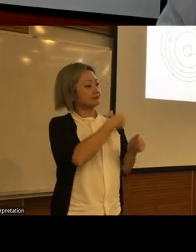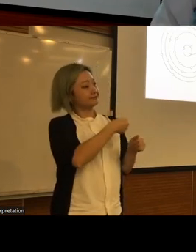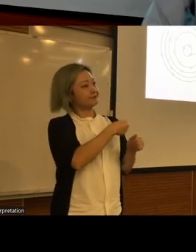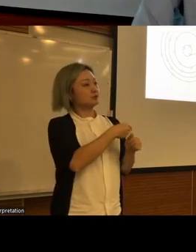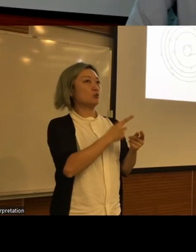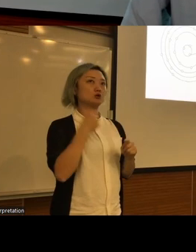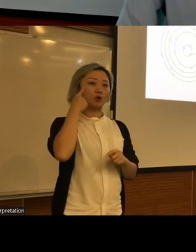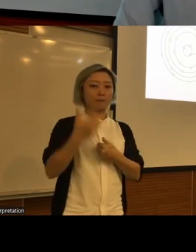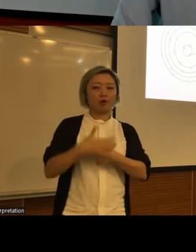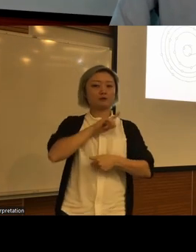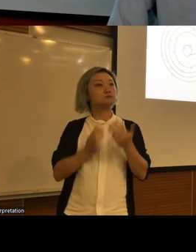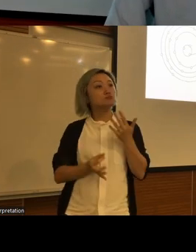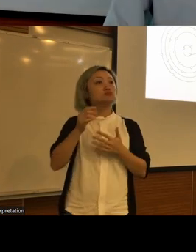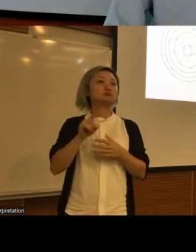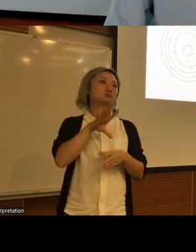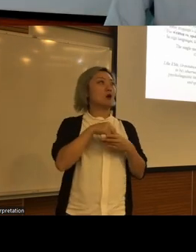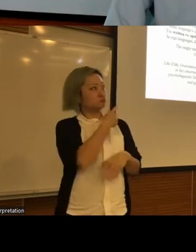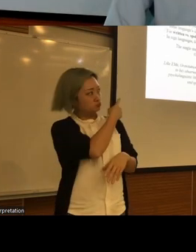efficiency.